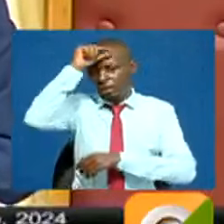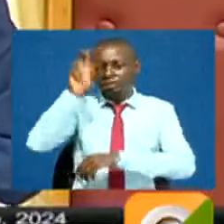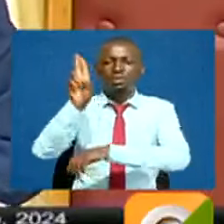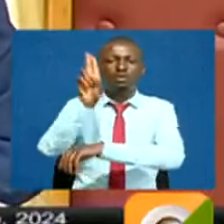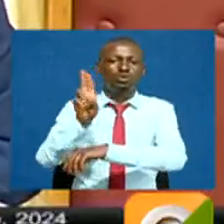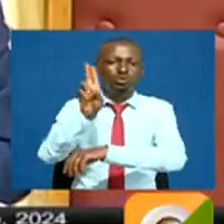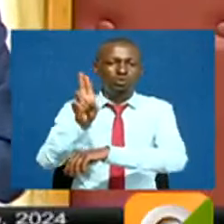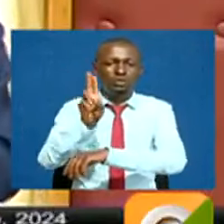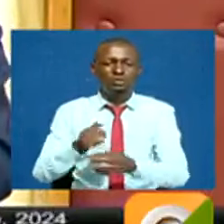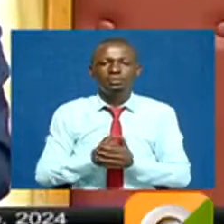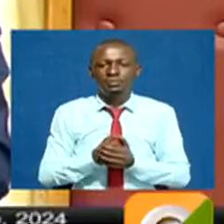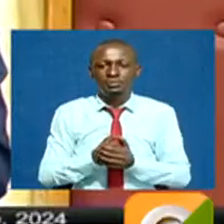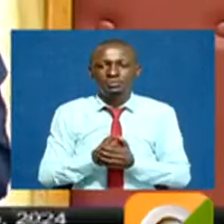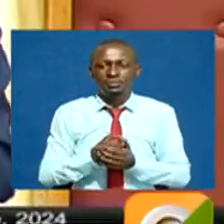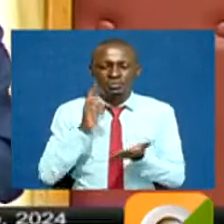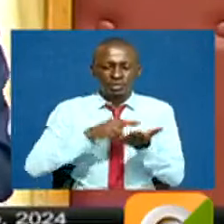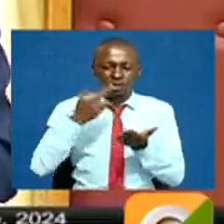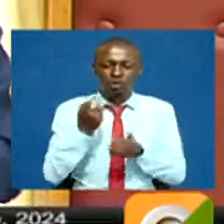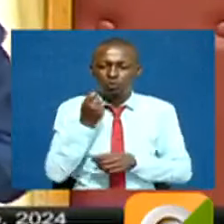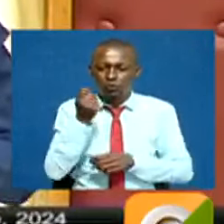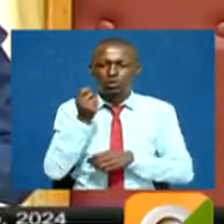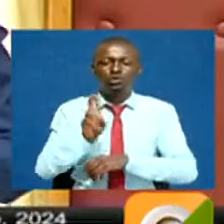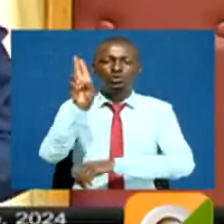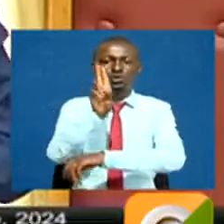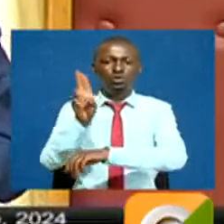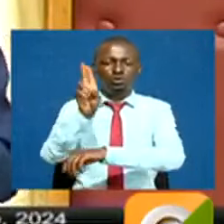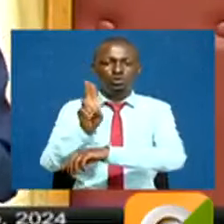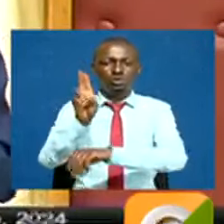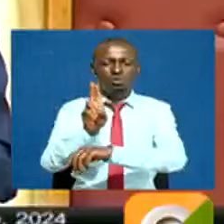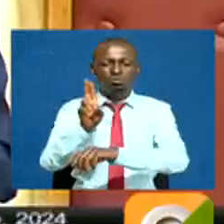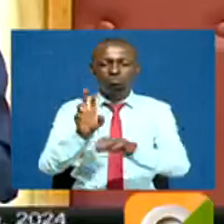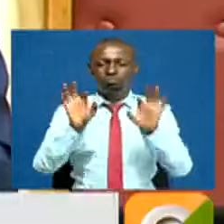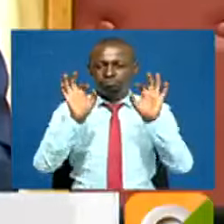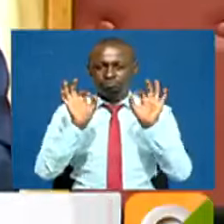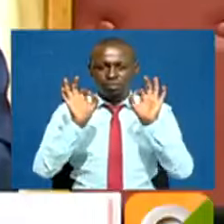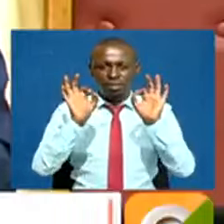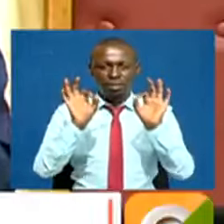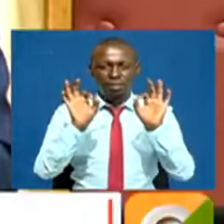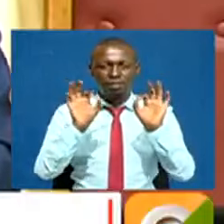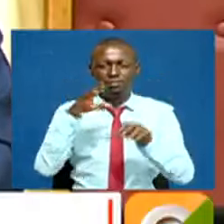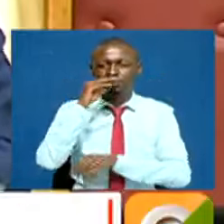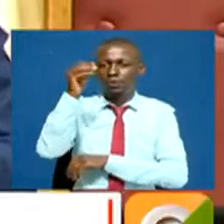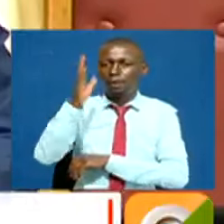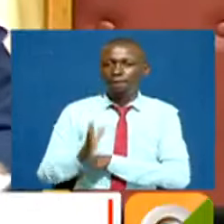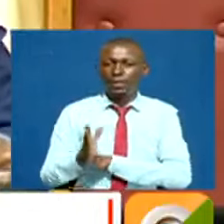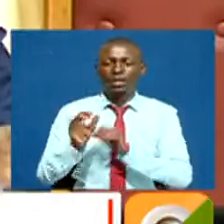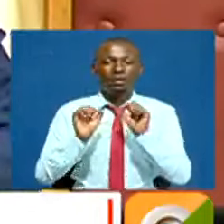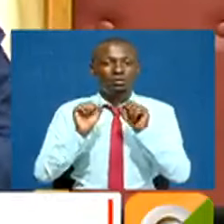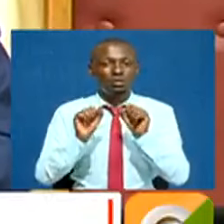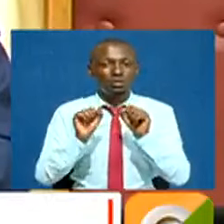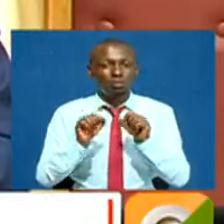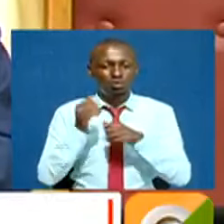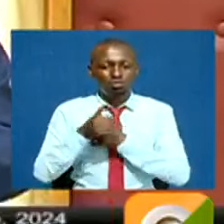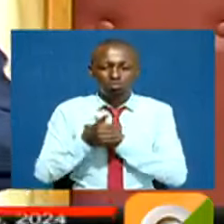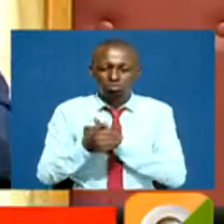our scarce resources are used in the most efficient and effective way. Mr. Speaker, in order to move